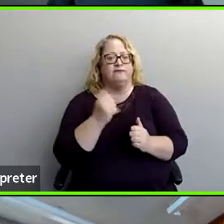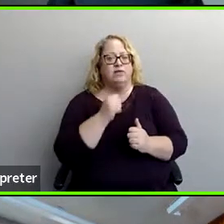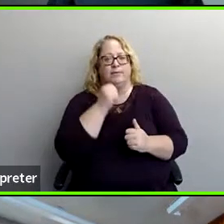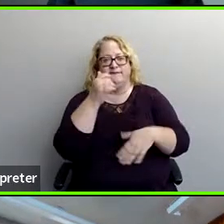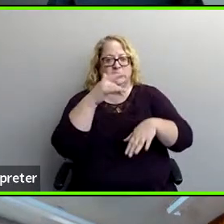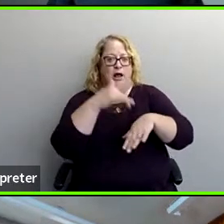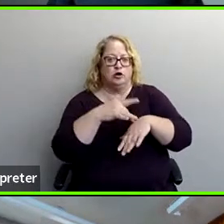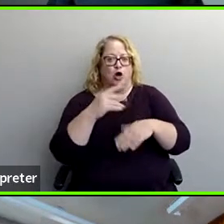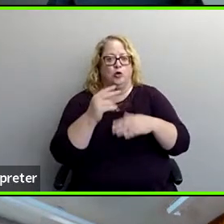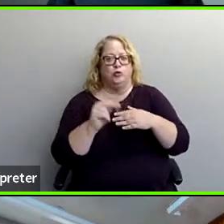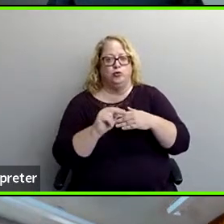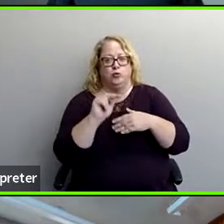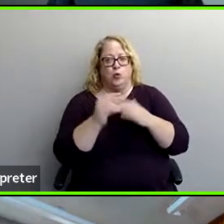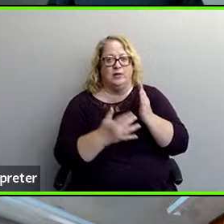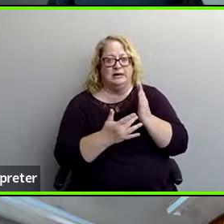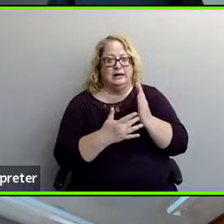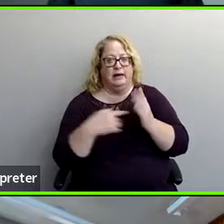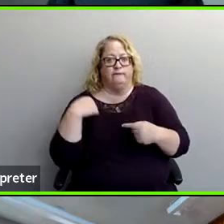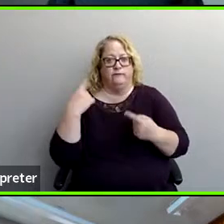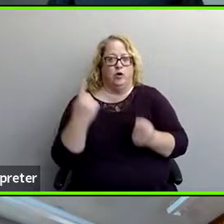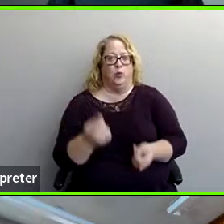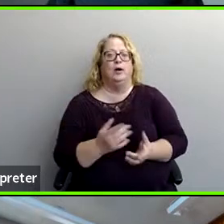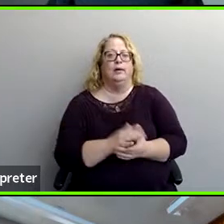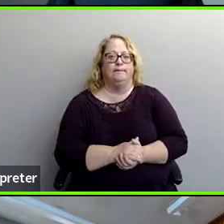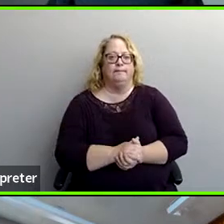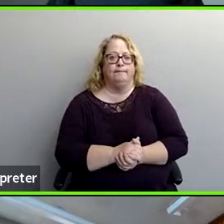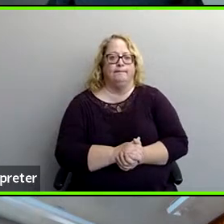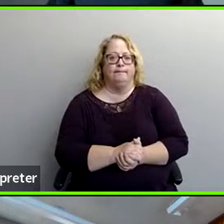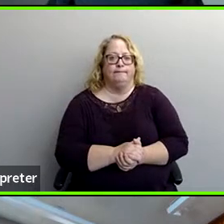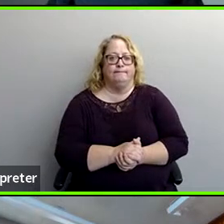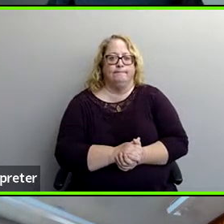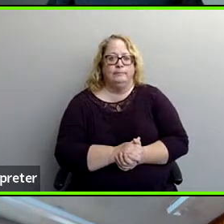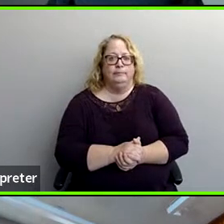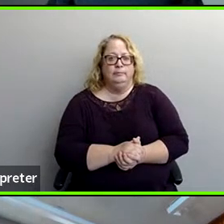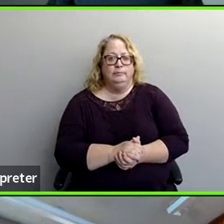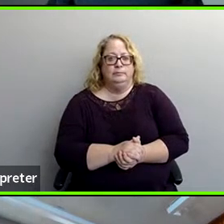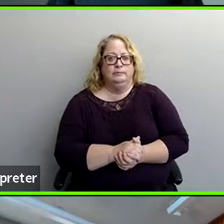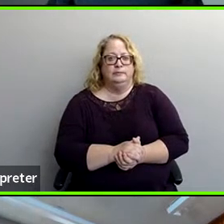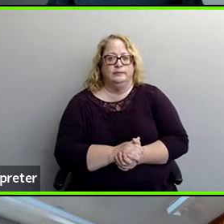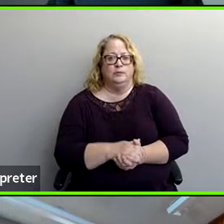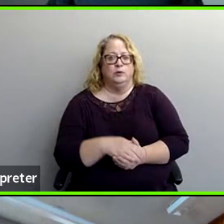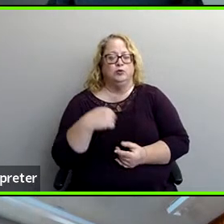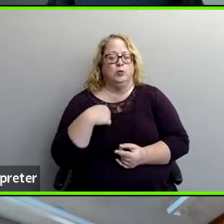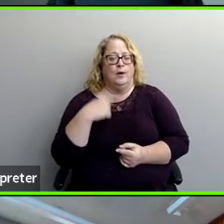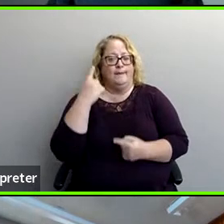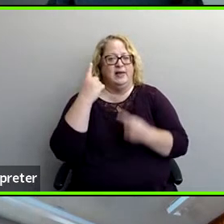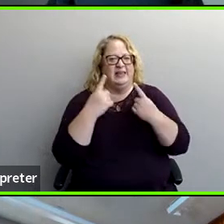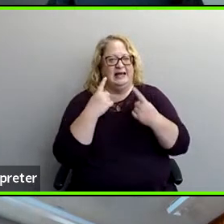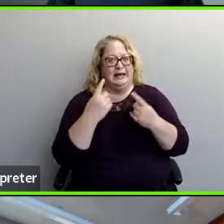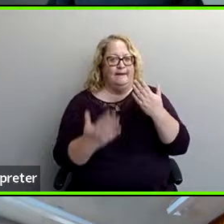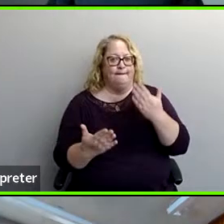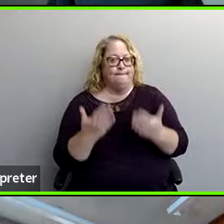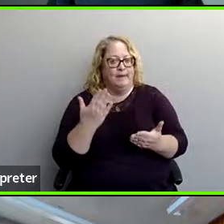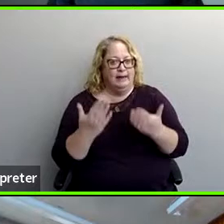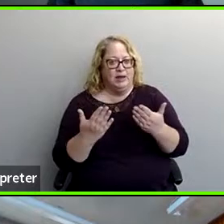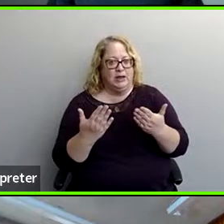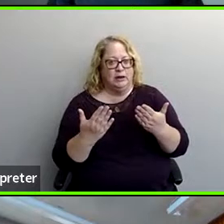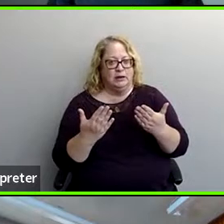through tech in some time now. So I'm thinking in terms of